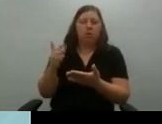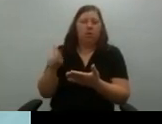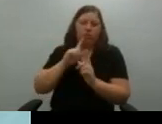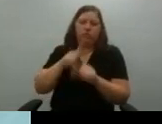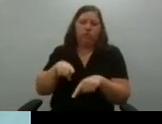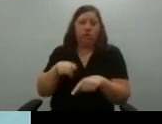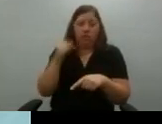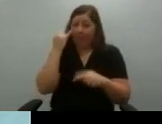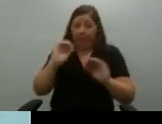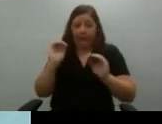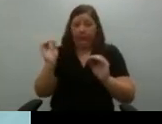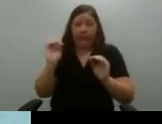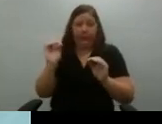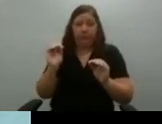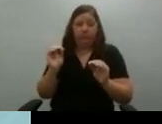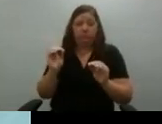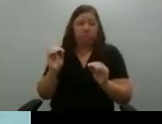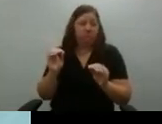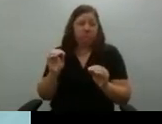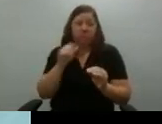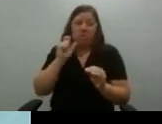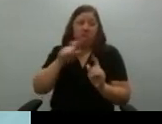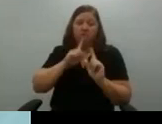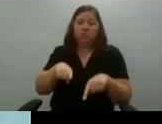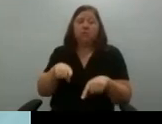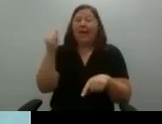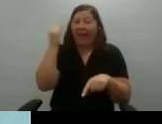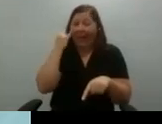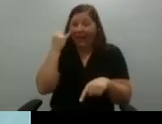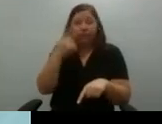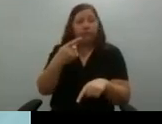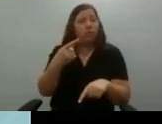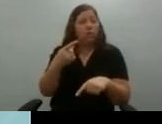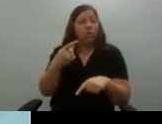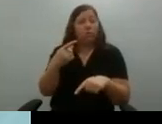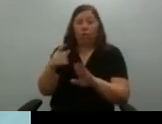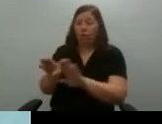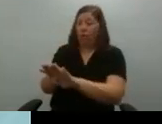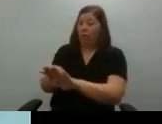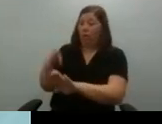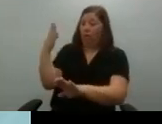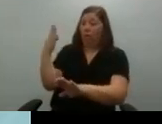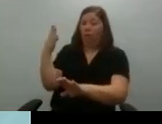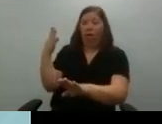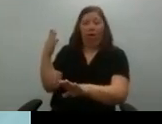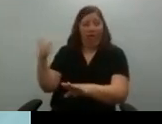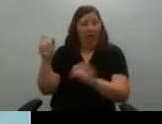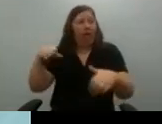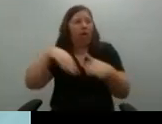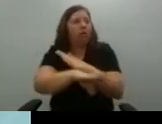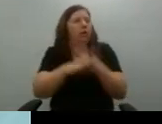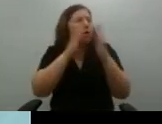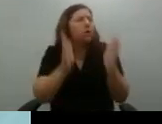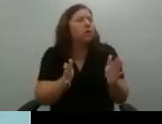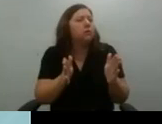will likely interpret that as you are giving them permission to enter, in which case they may enter your home. You can also ask